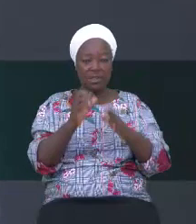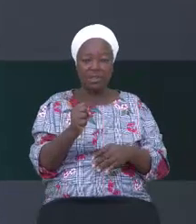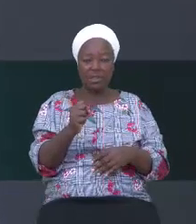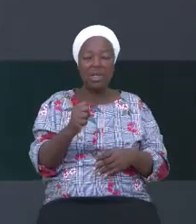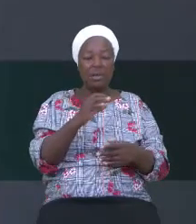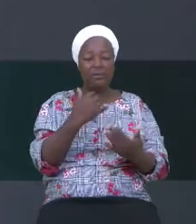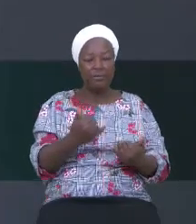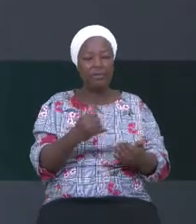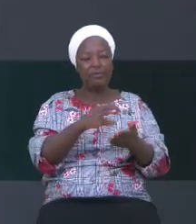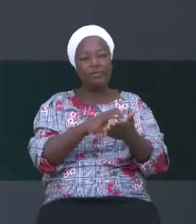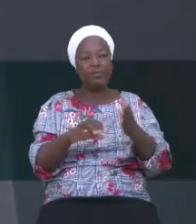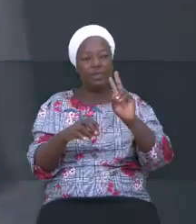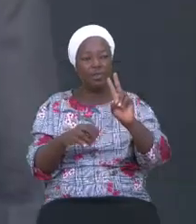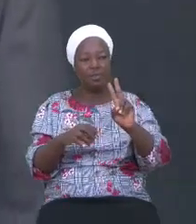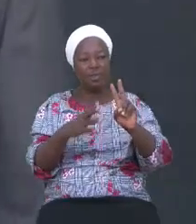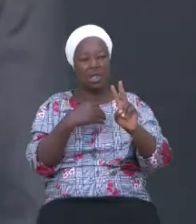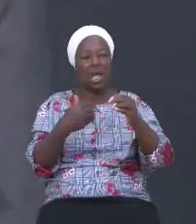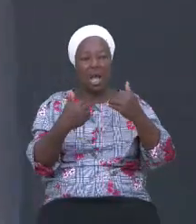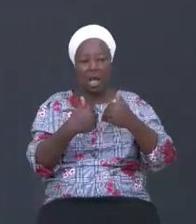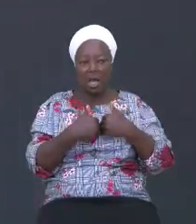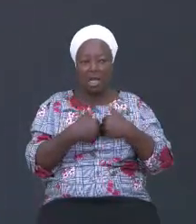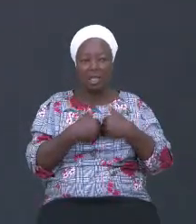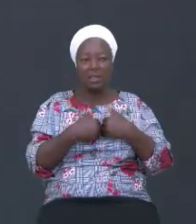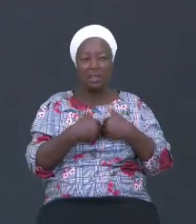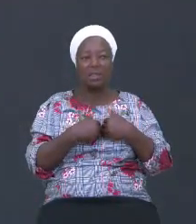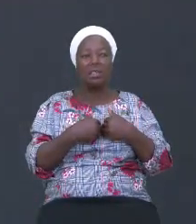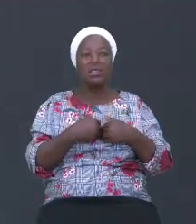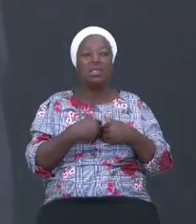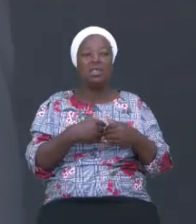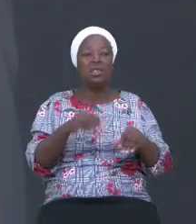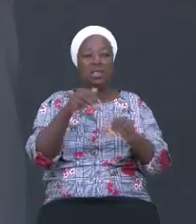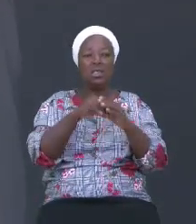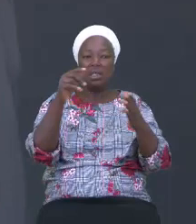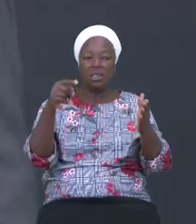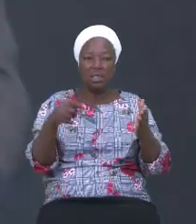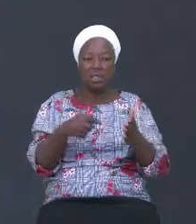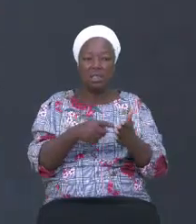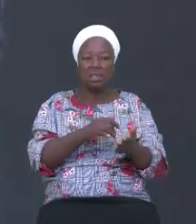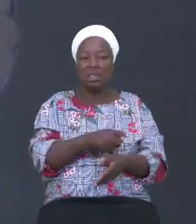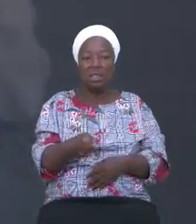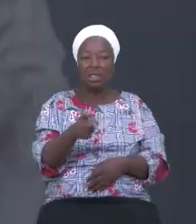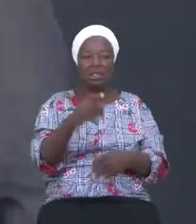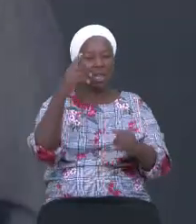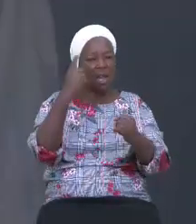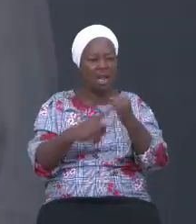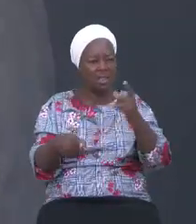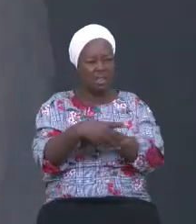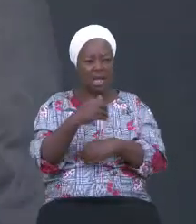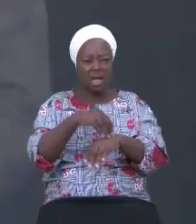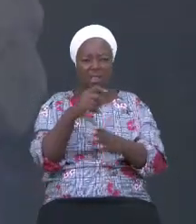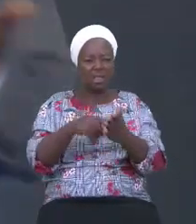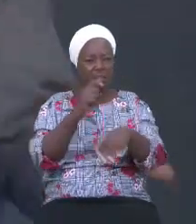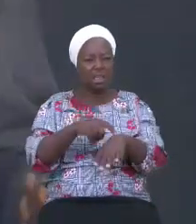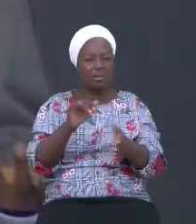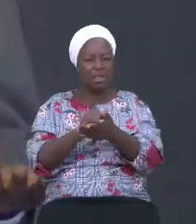2, it says, as in these last days, at this time that we